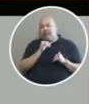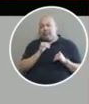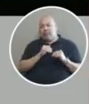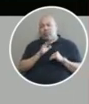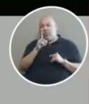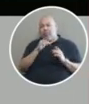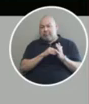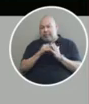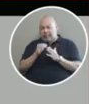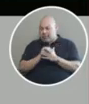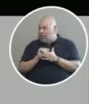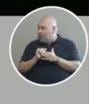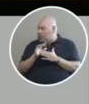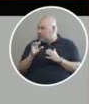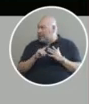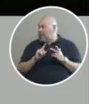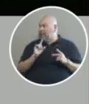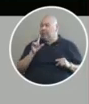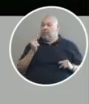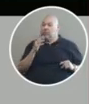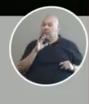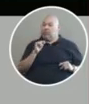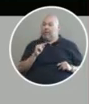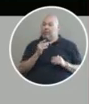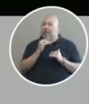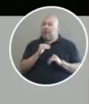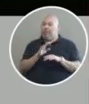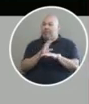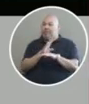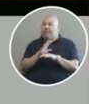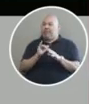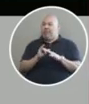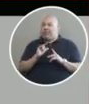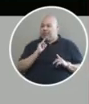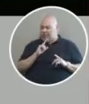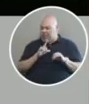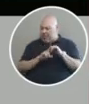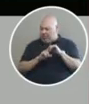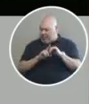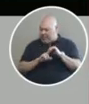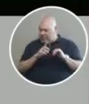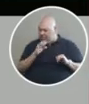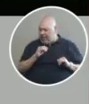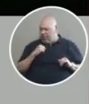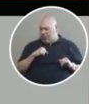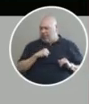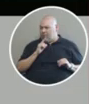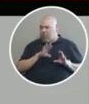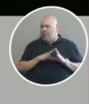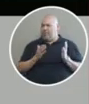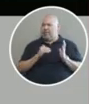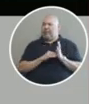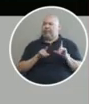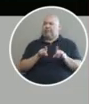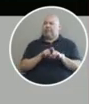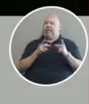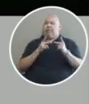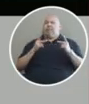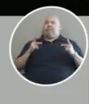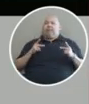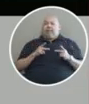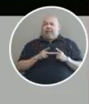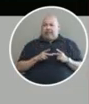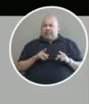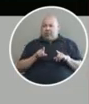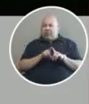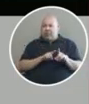million. And the grants are limited to businesses that are located in El Paso and will reopen in the same location.